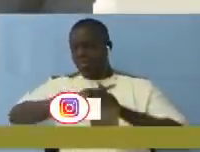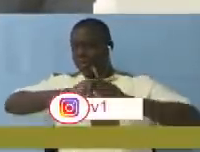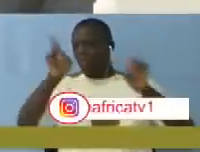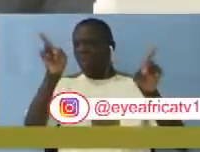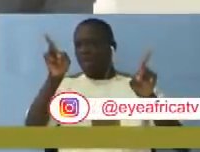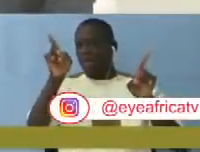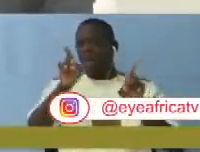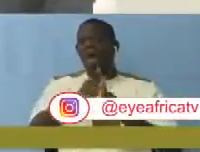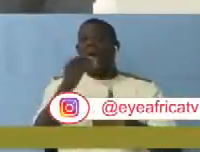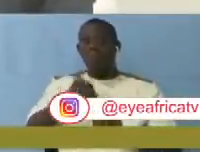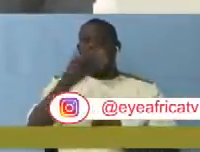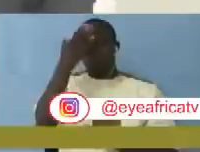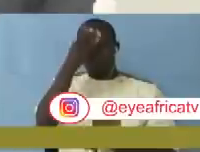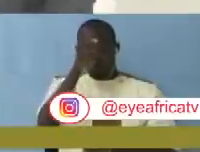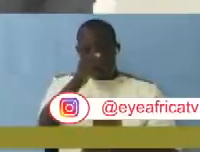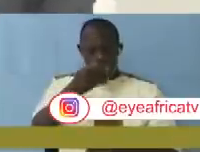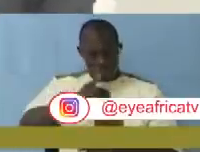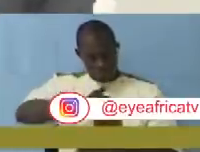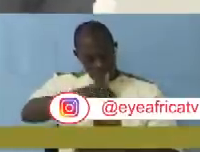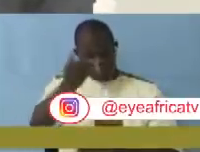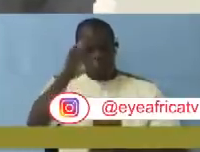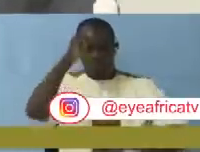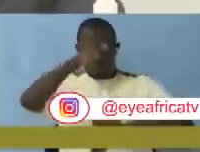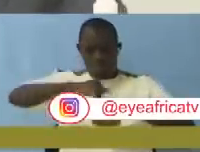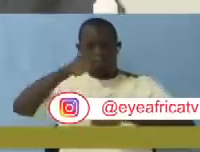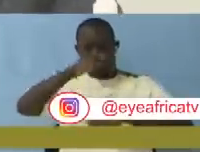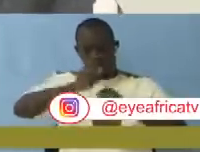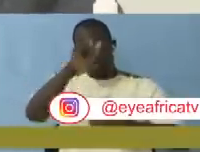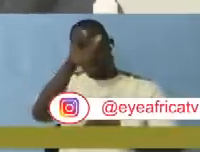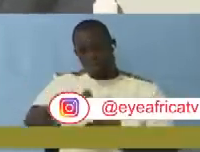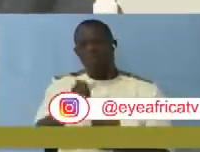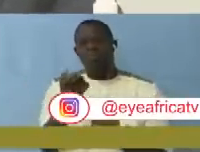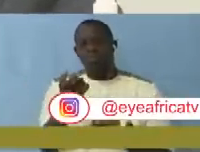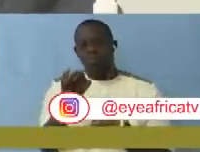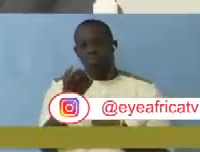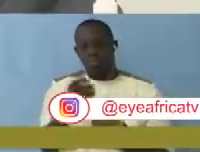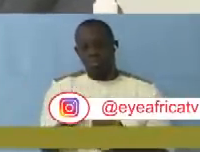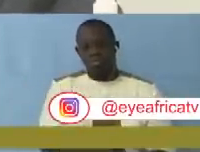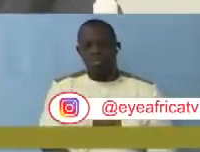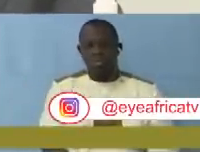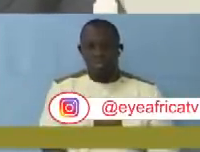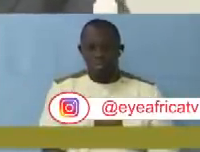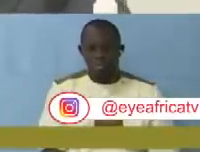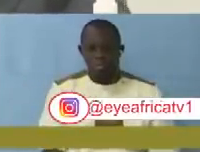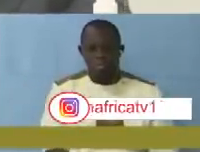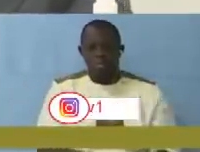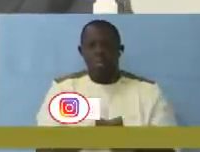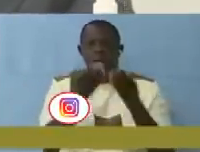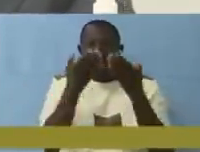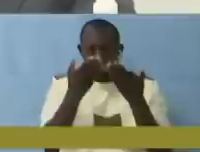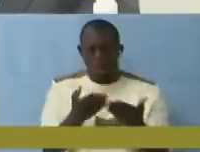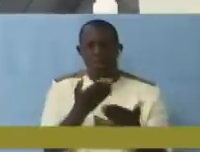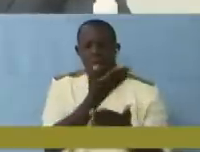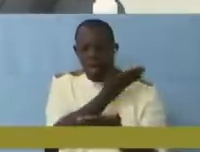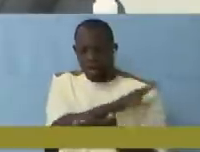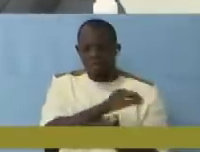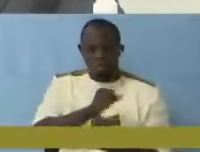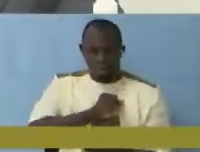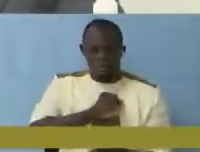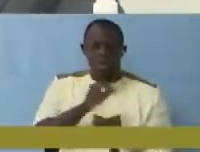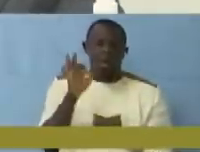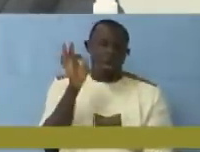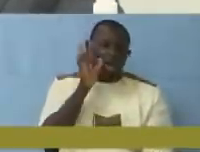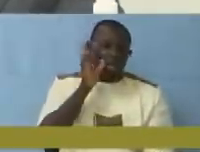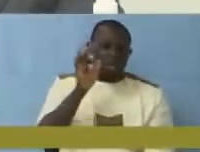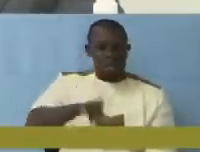moti bari mem fota jang membe nyin kayto bala o mu to ku yalti. Can you allow him now to just respond on that point?